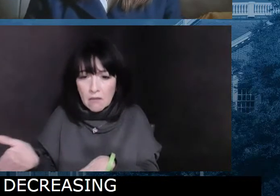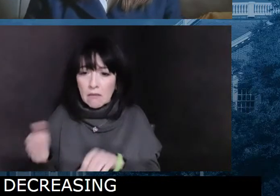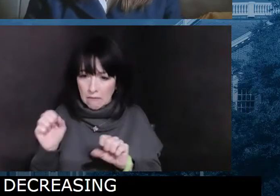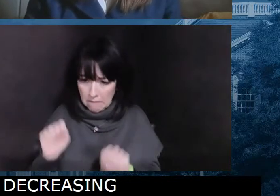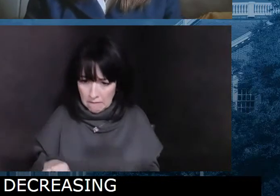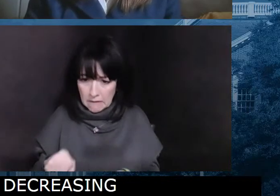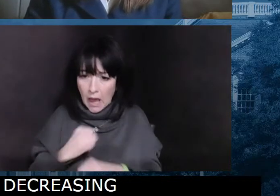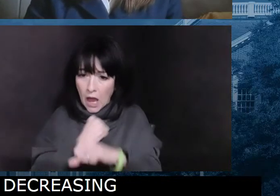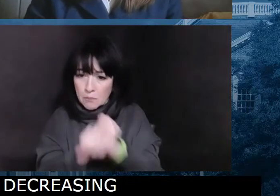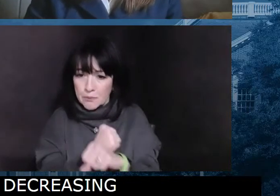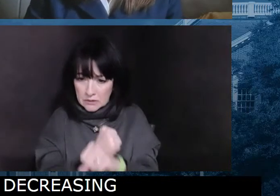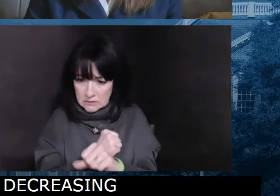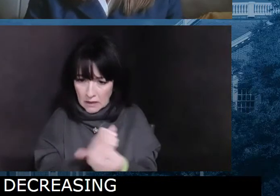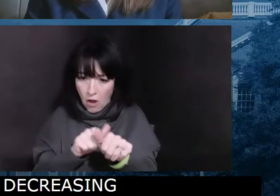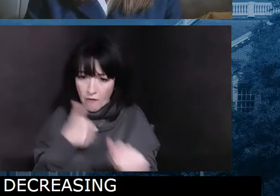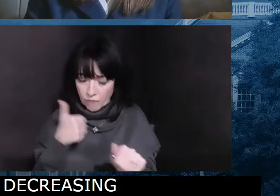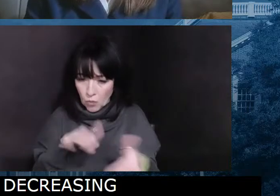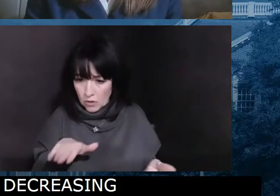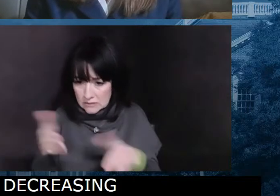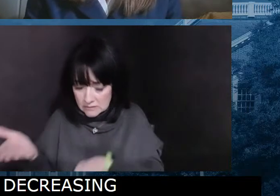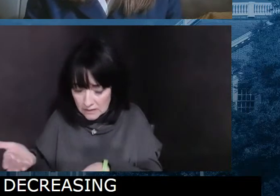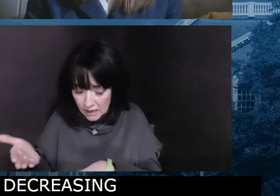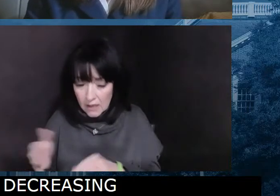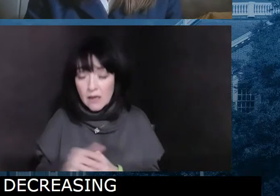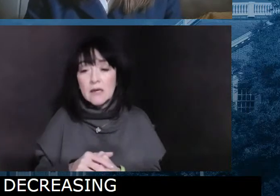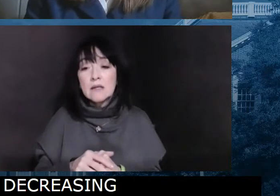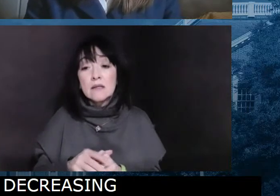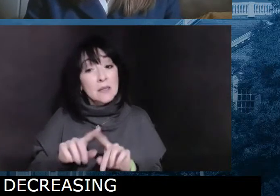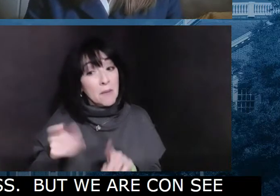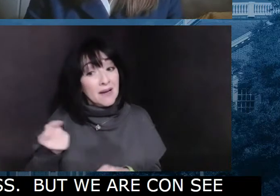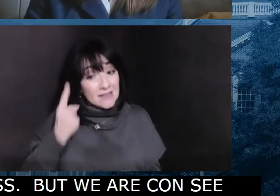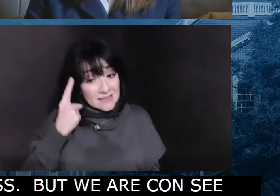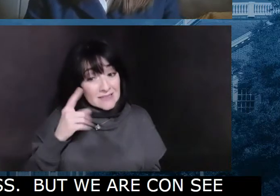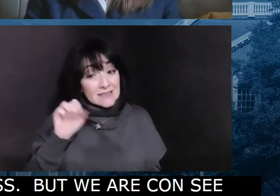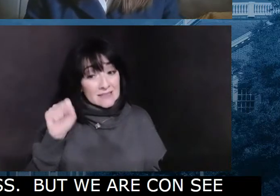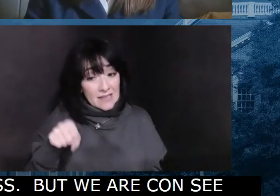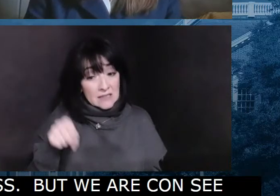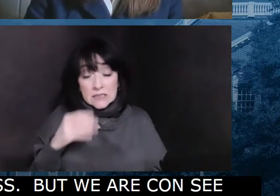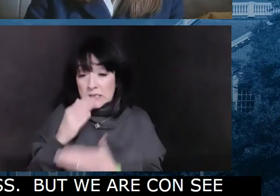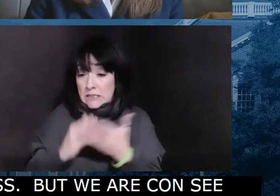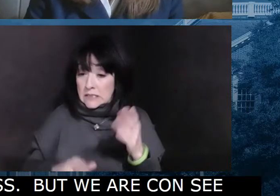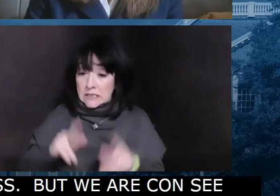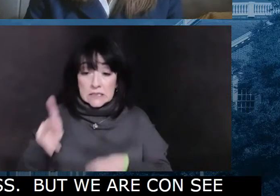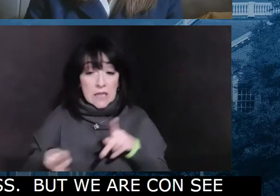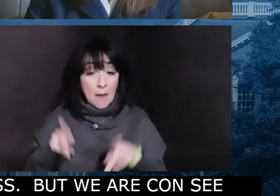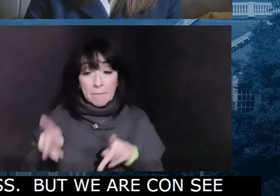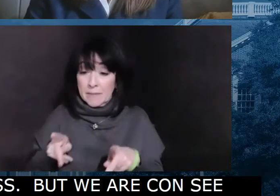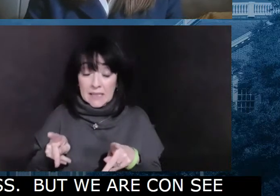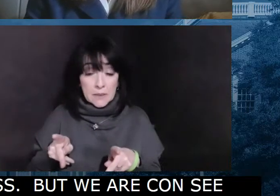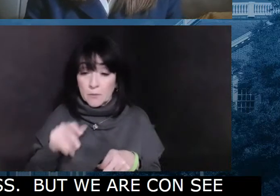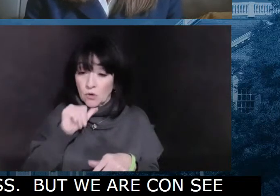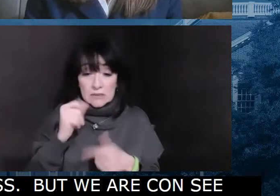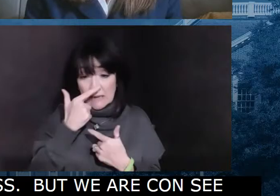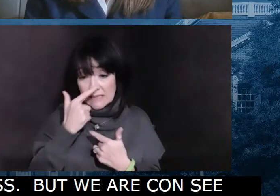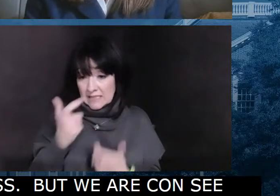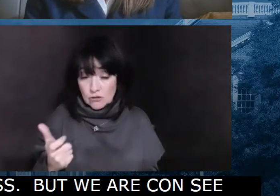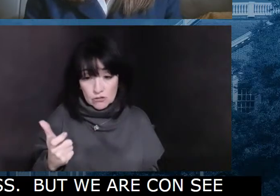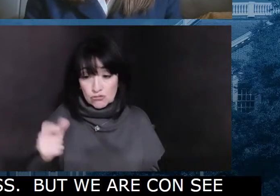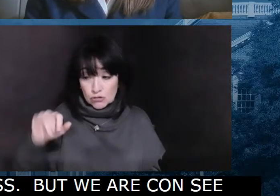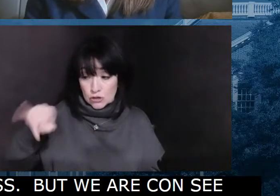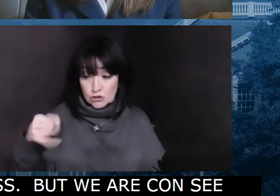fact that the Johnson & Johnson, there are some people who may be less interested because